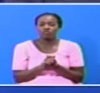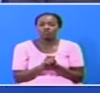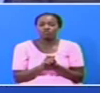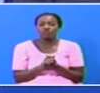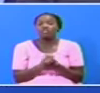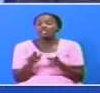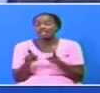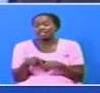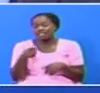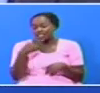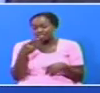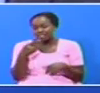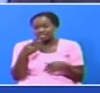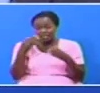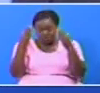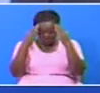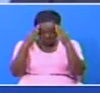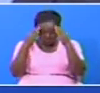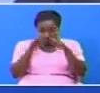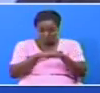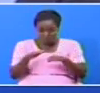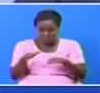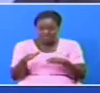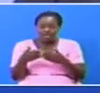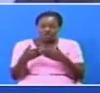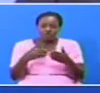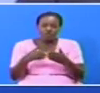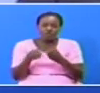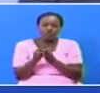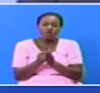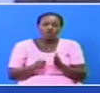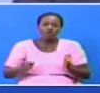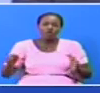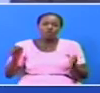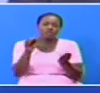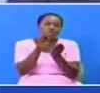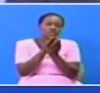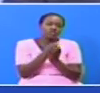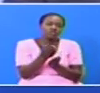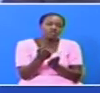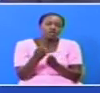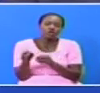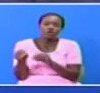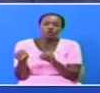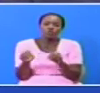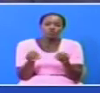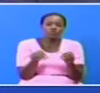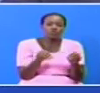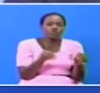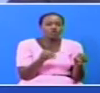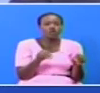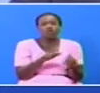And as I told the principals this morning before we opened the container here, we've been moving around the